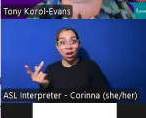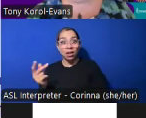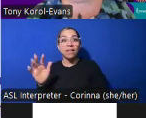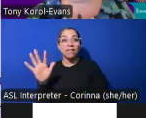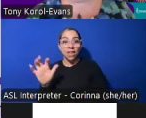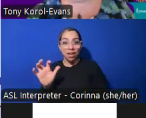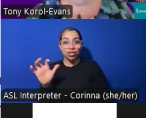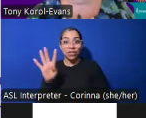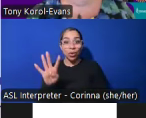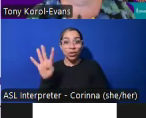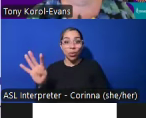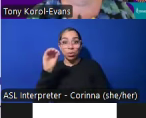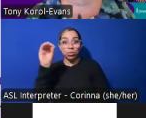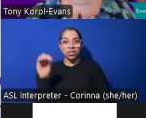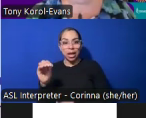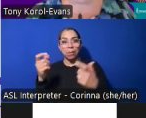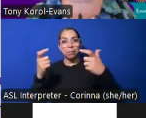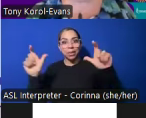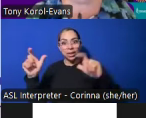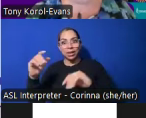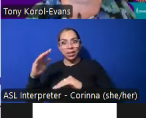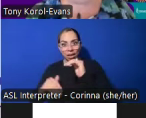bigger than the little dog.